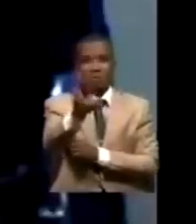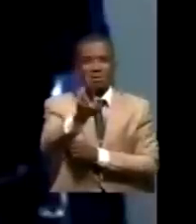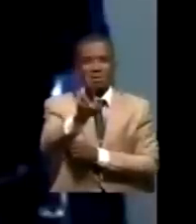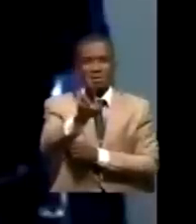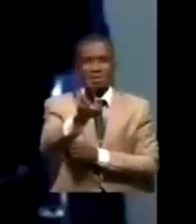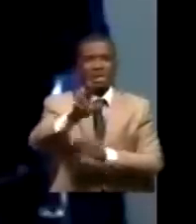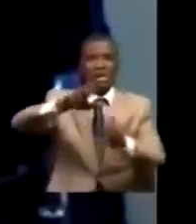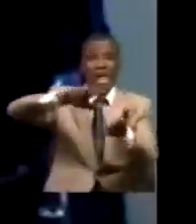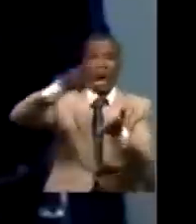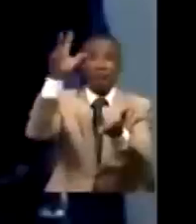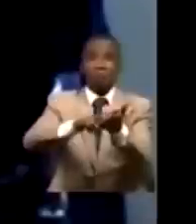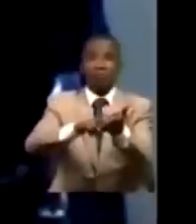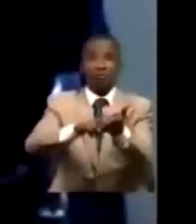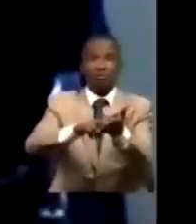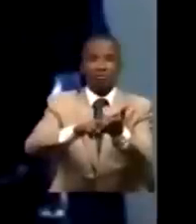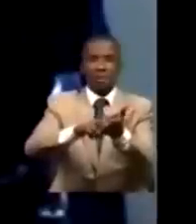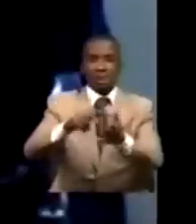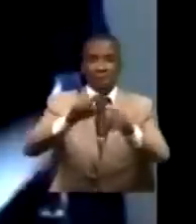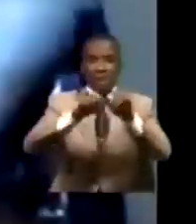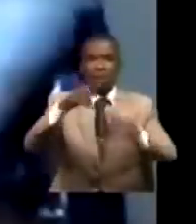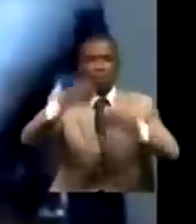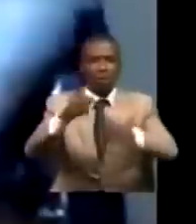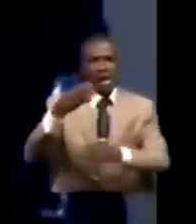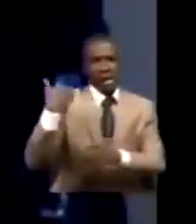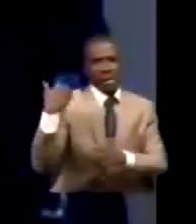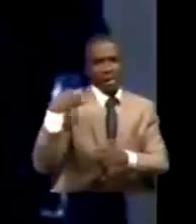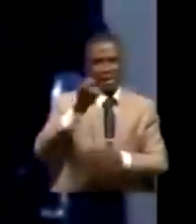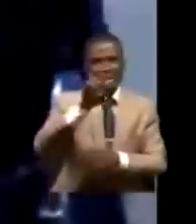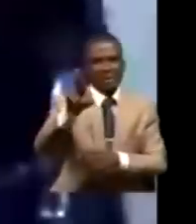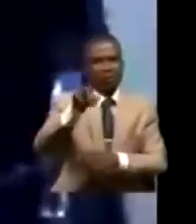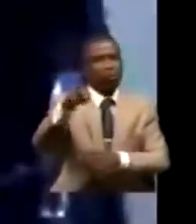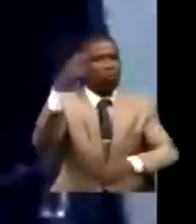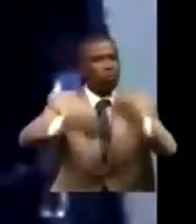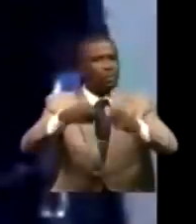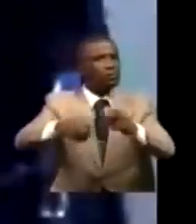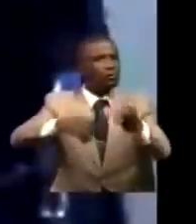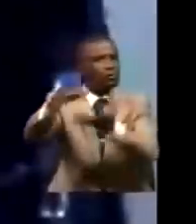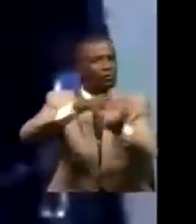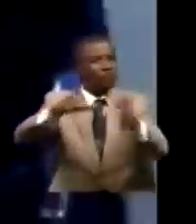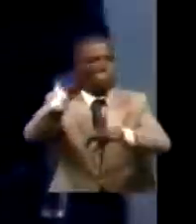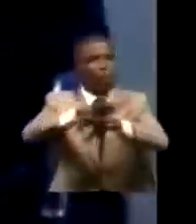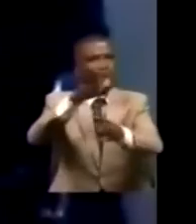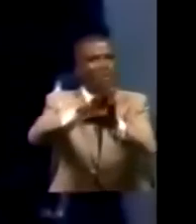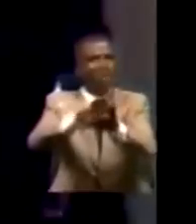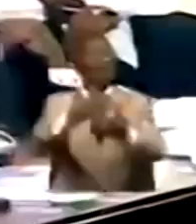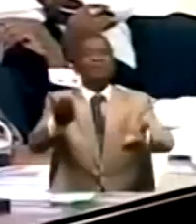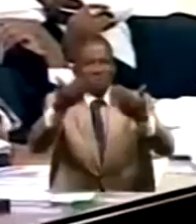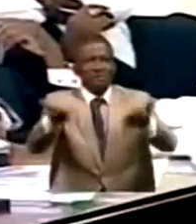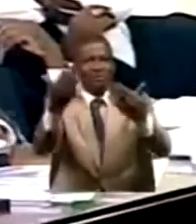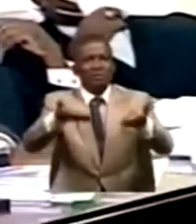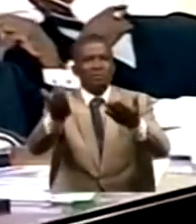I certified, but I drew attention to the EC to some anomalies which they corrected. Let's go on to the